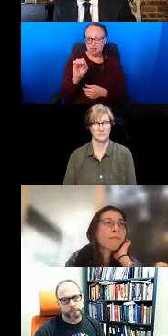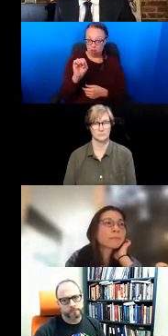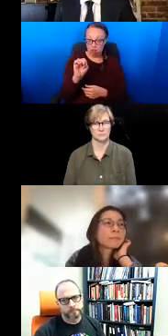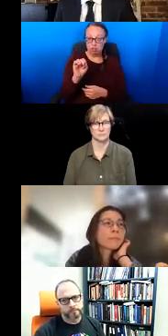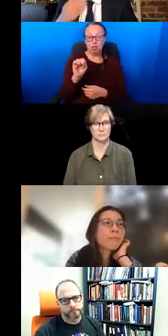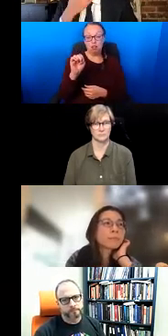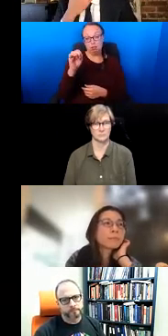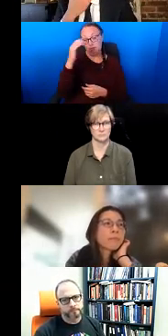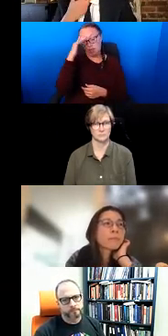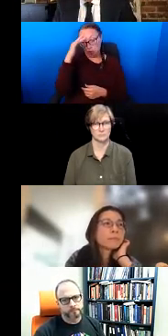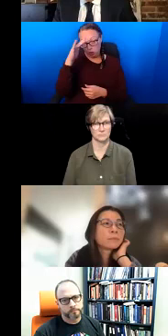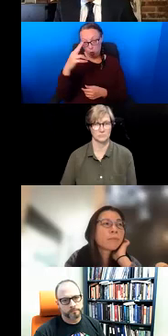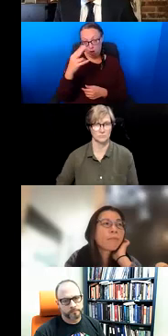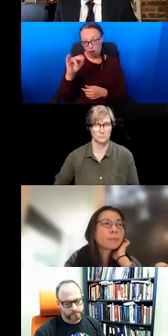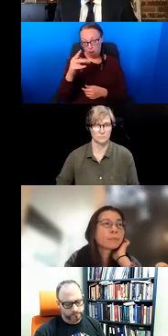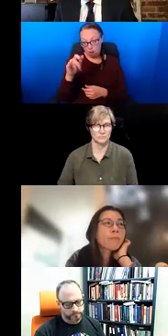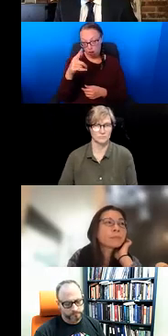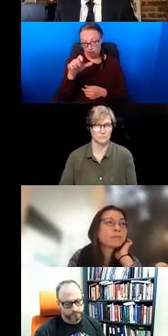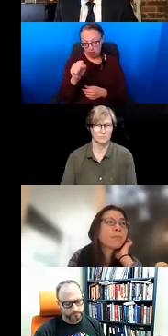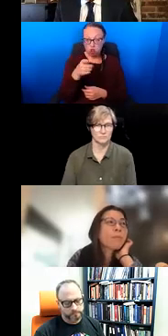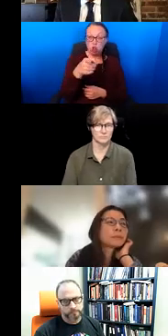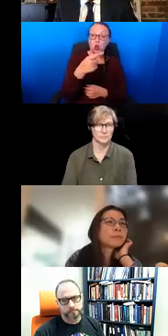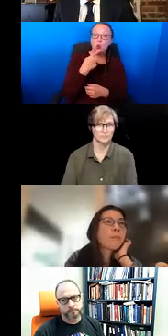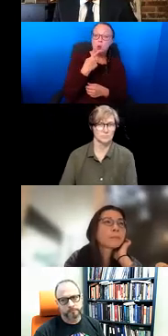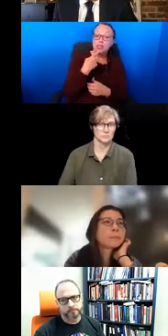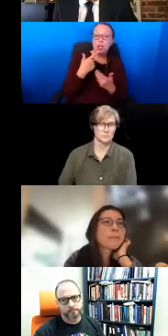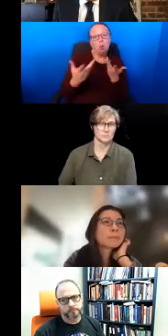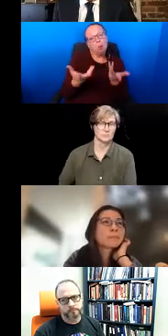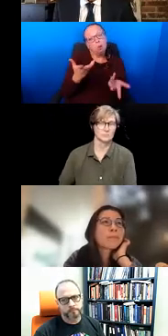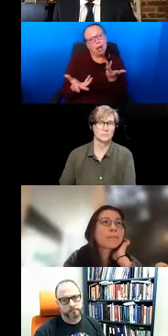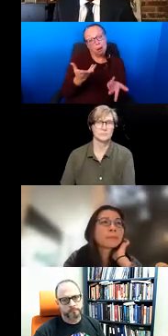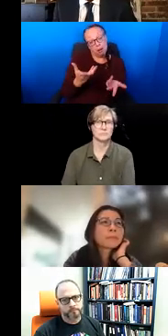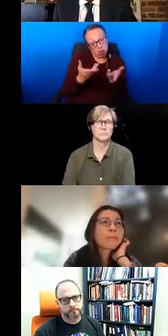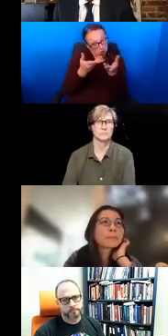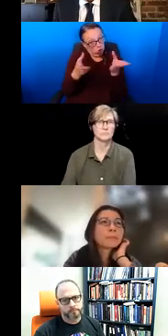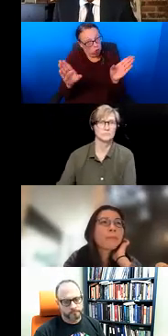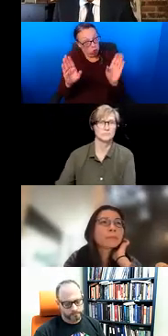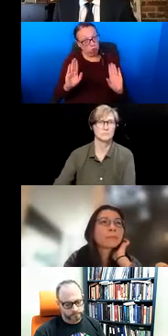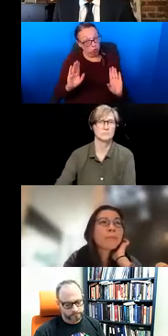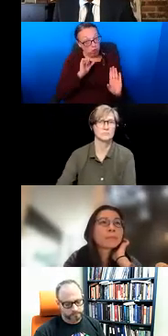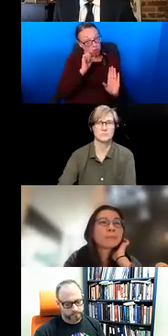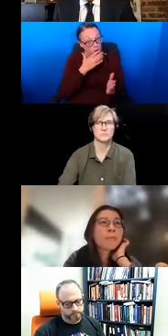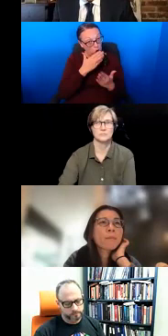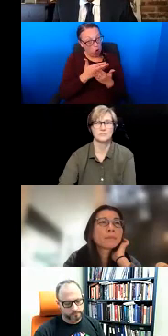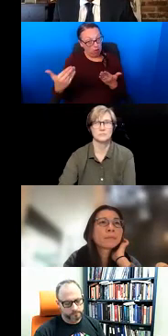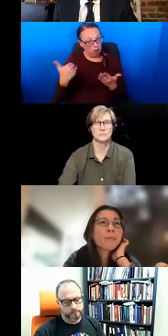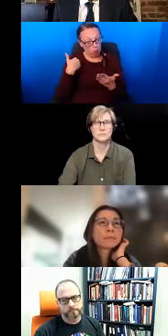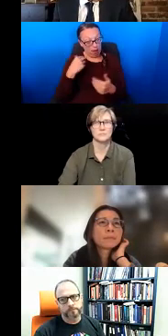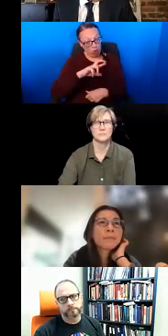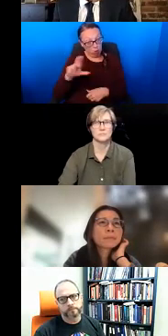well, maybe it isn't in general, it's not a good thing to have a right hemisphere stroke,